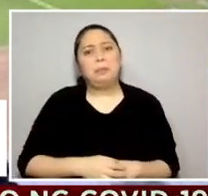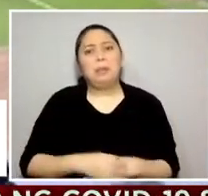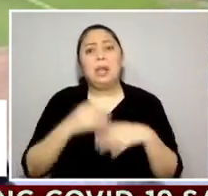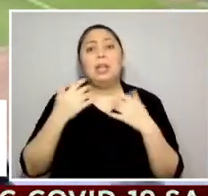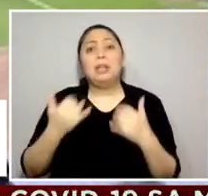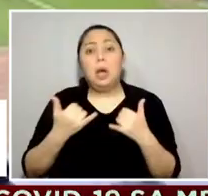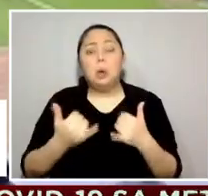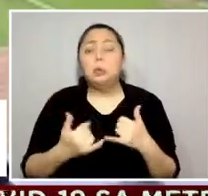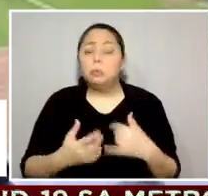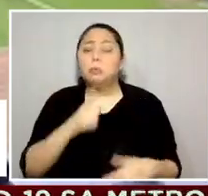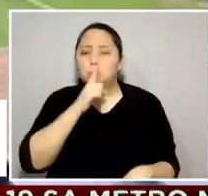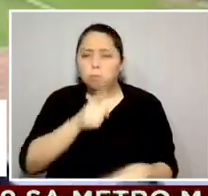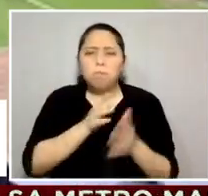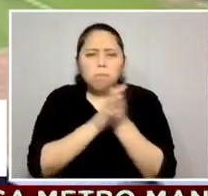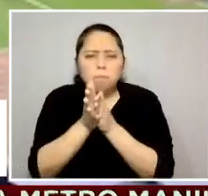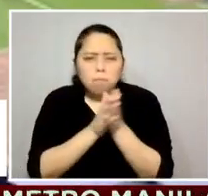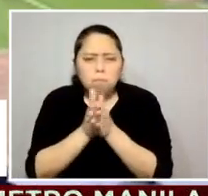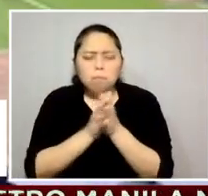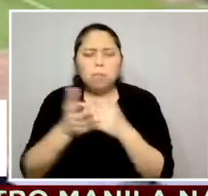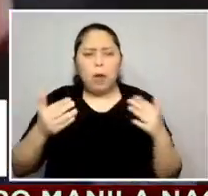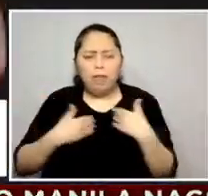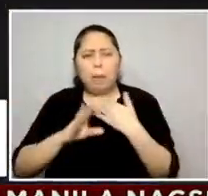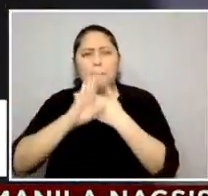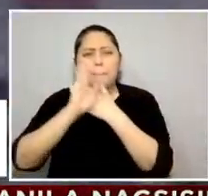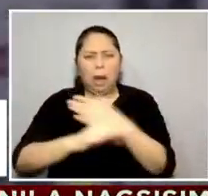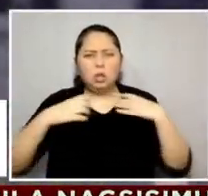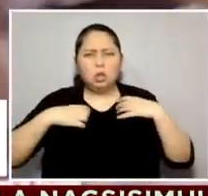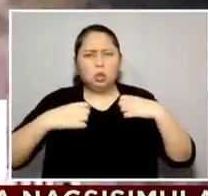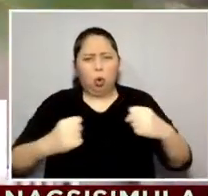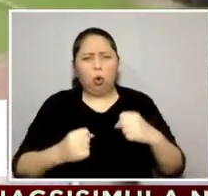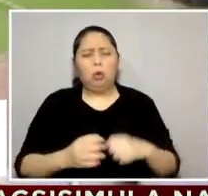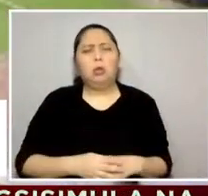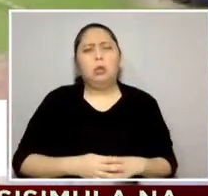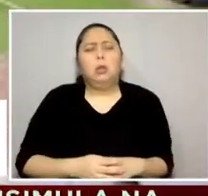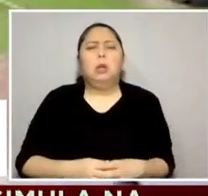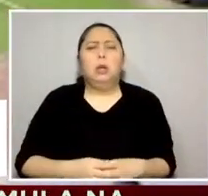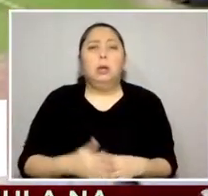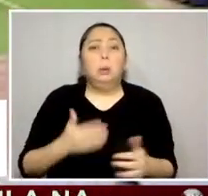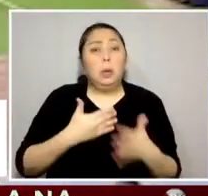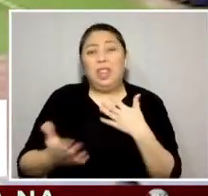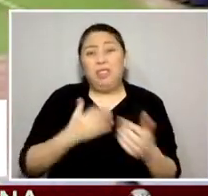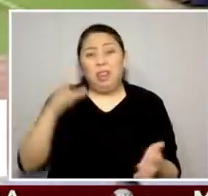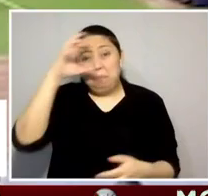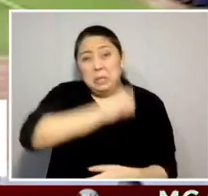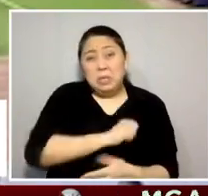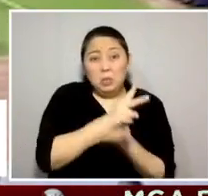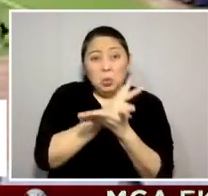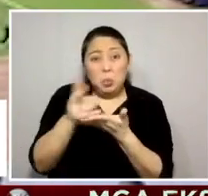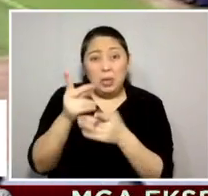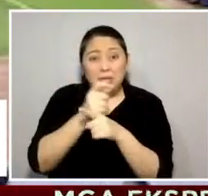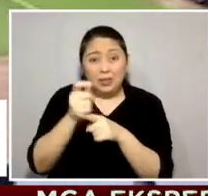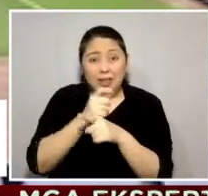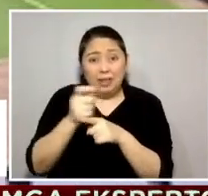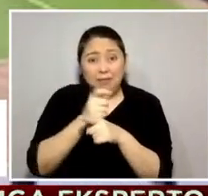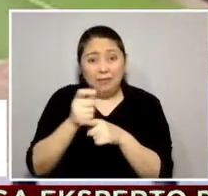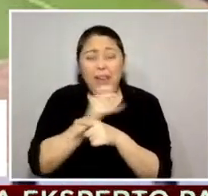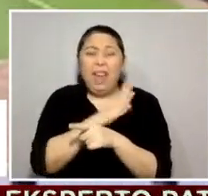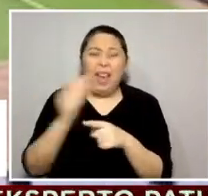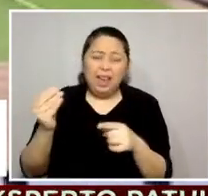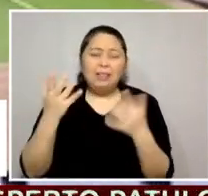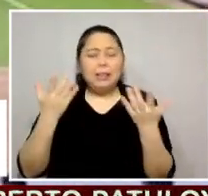sa pagbabasketball ng 2 linggo. Nag-adjust din siya sa sistema sa B-League. Definitely very